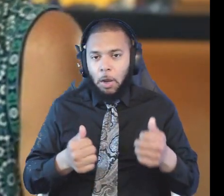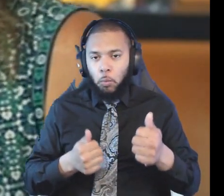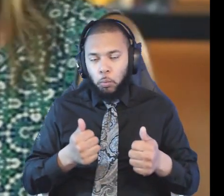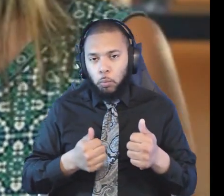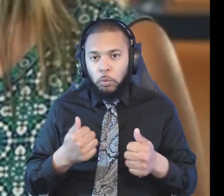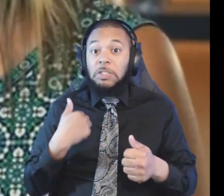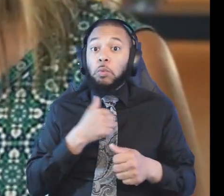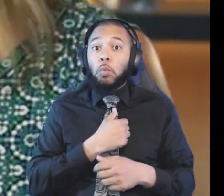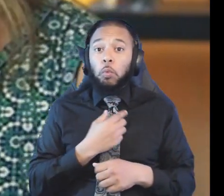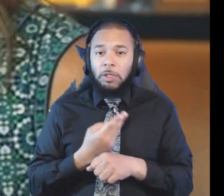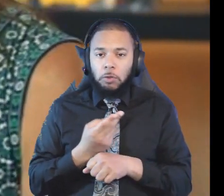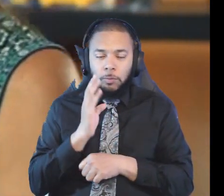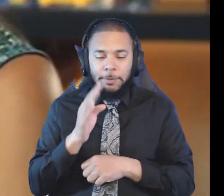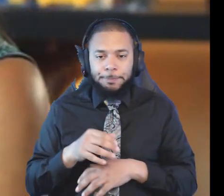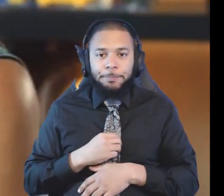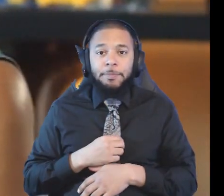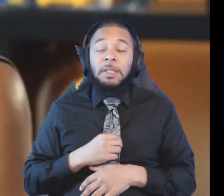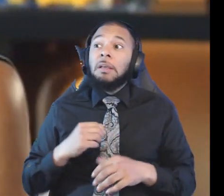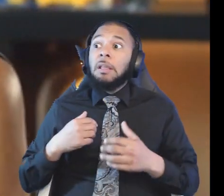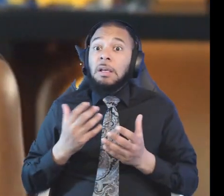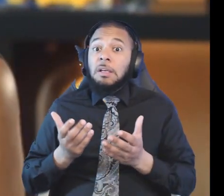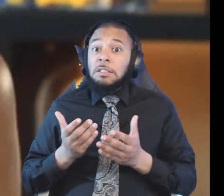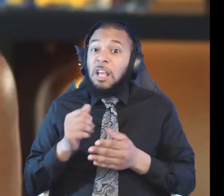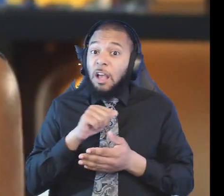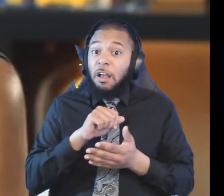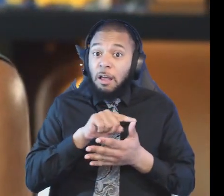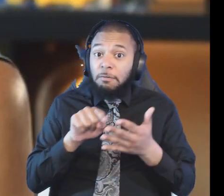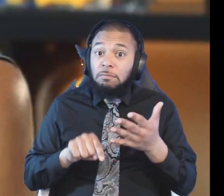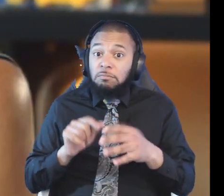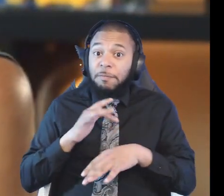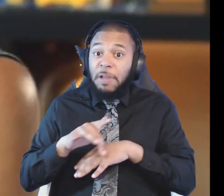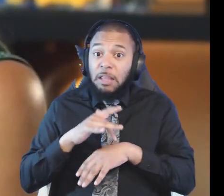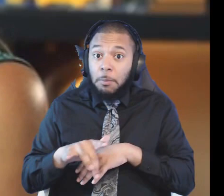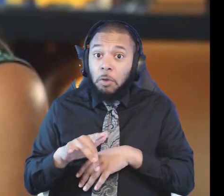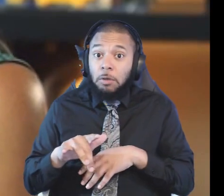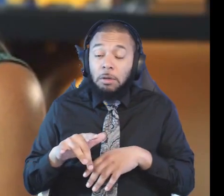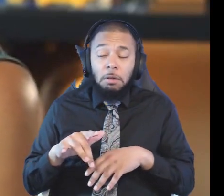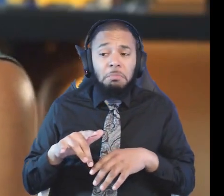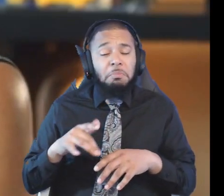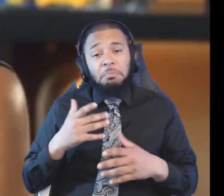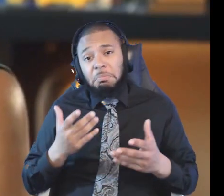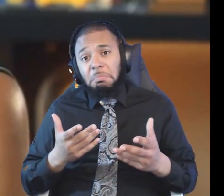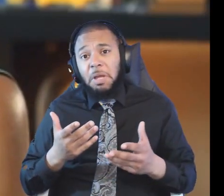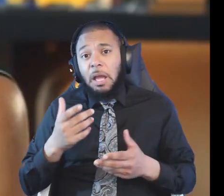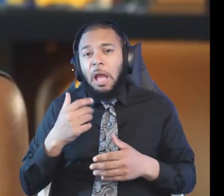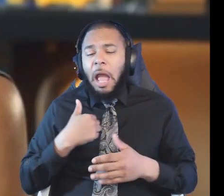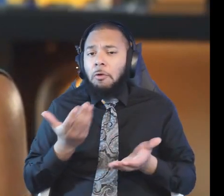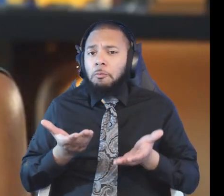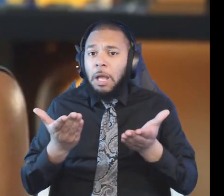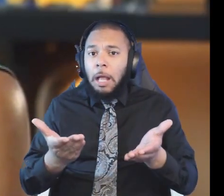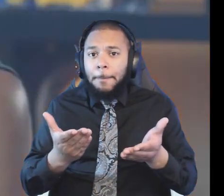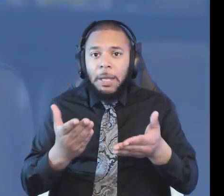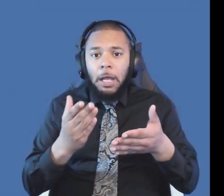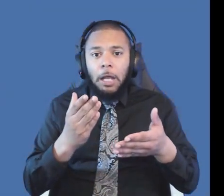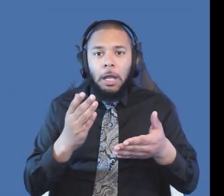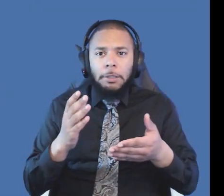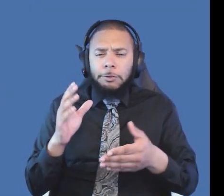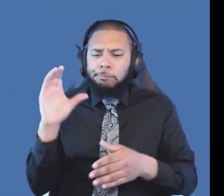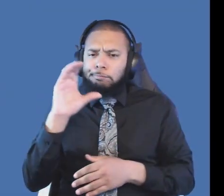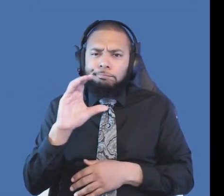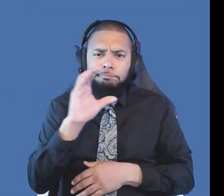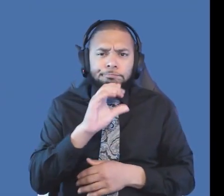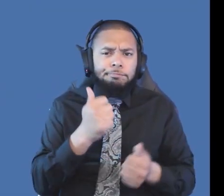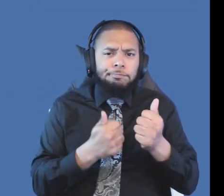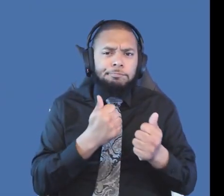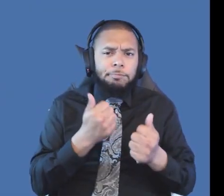them, and I would highly recommend checking some of them out because they might meet your different needs for different purposes. The